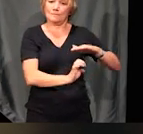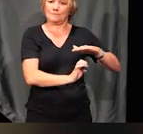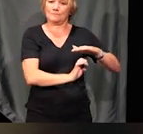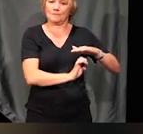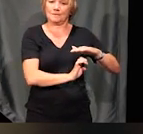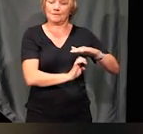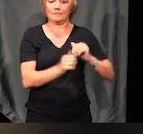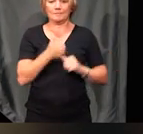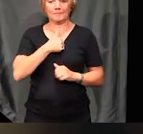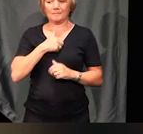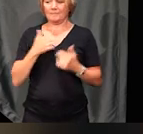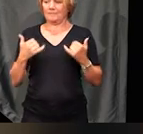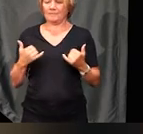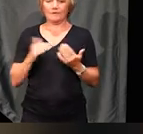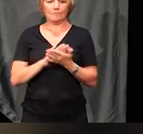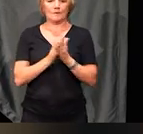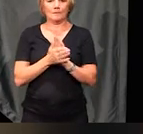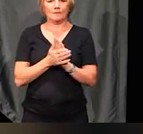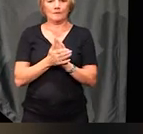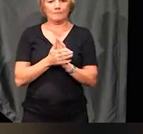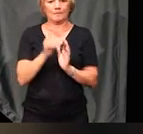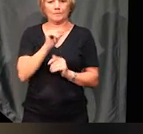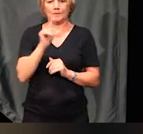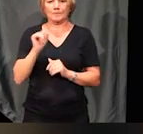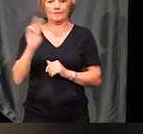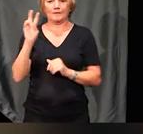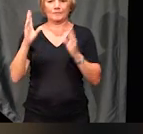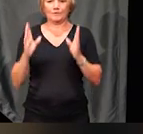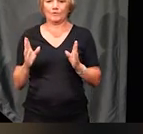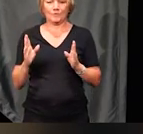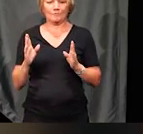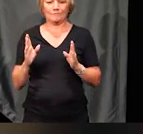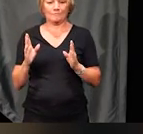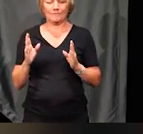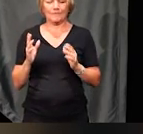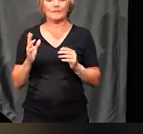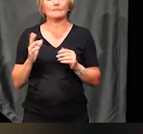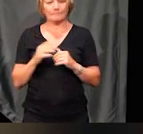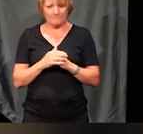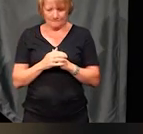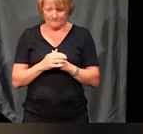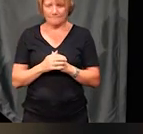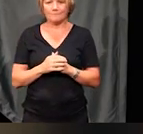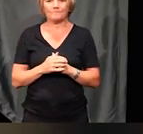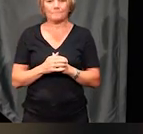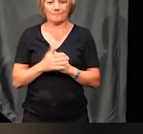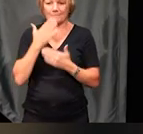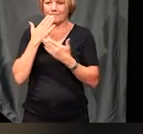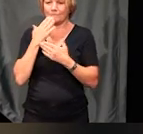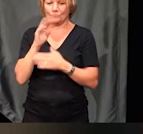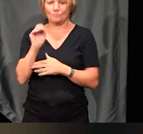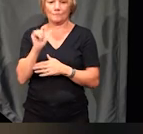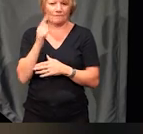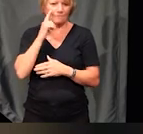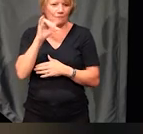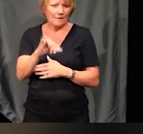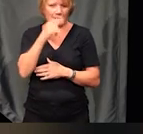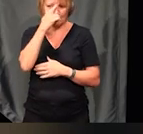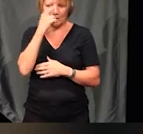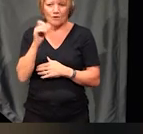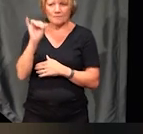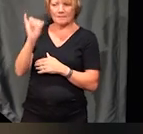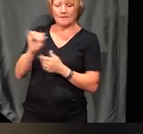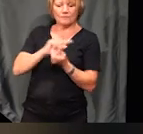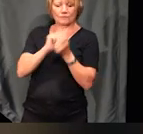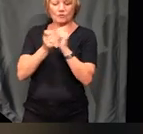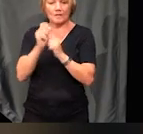never become a 2020 valedictorian. Indeed, Bristol Community College has